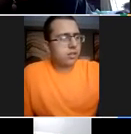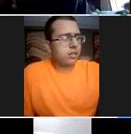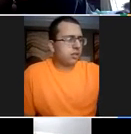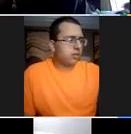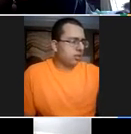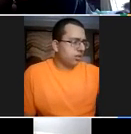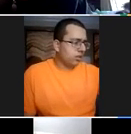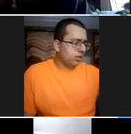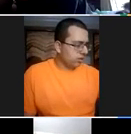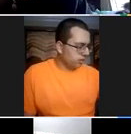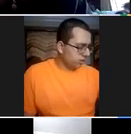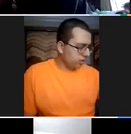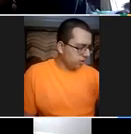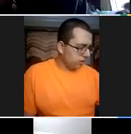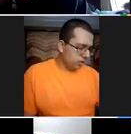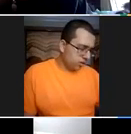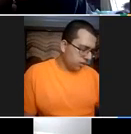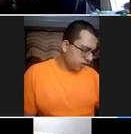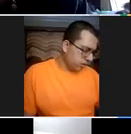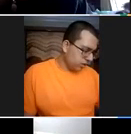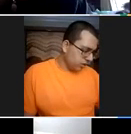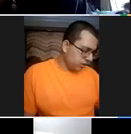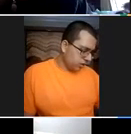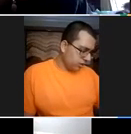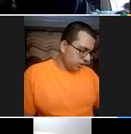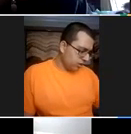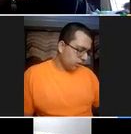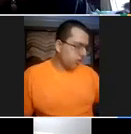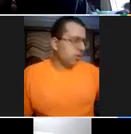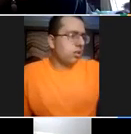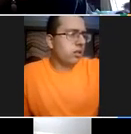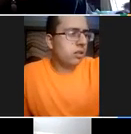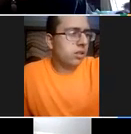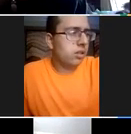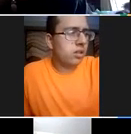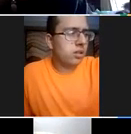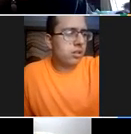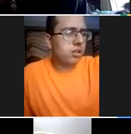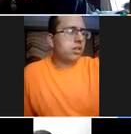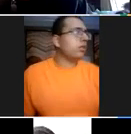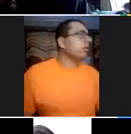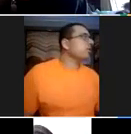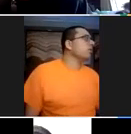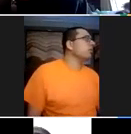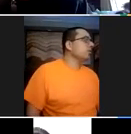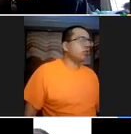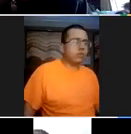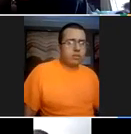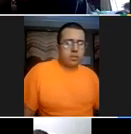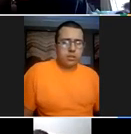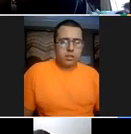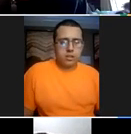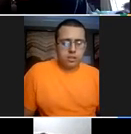and last they should understand with their heart, and turn so